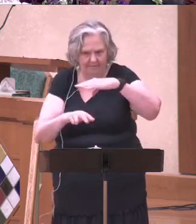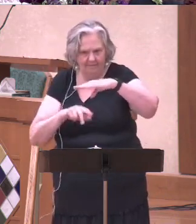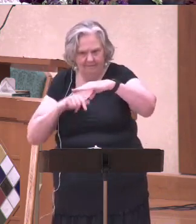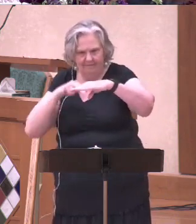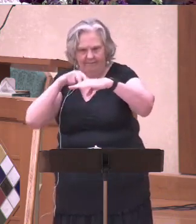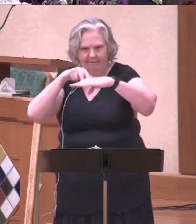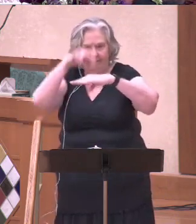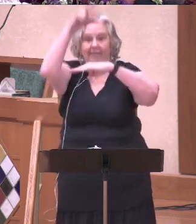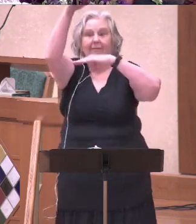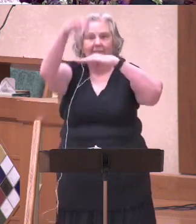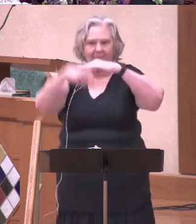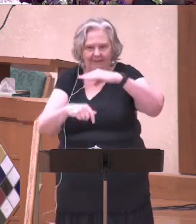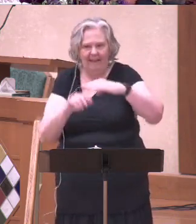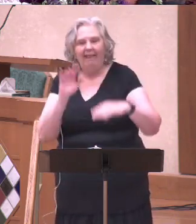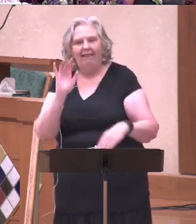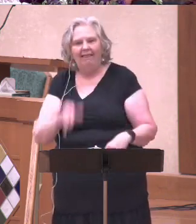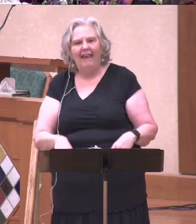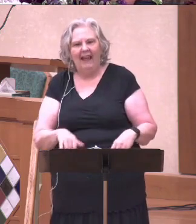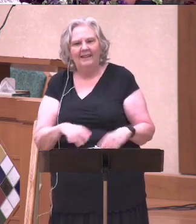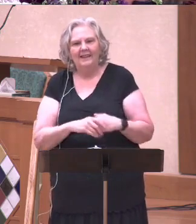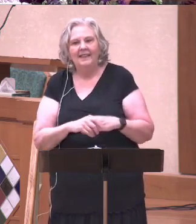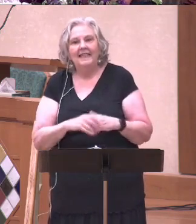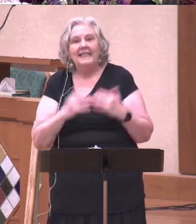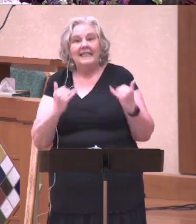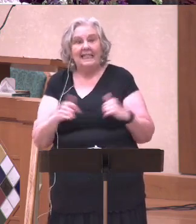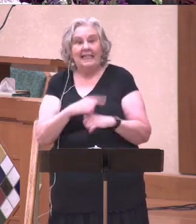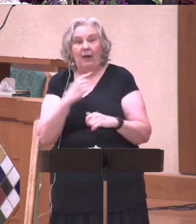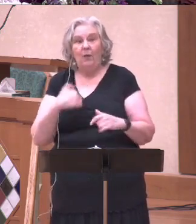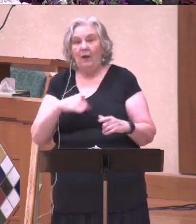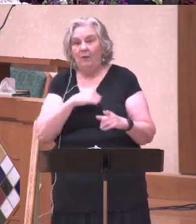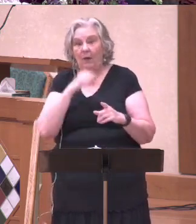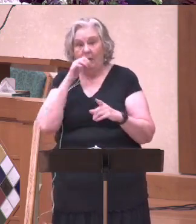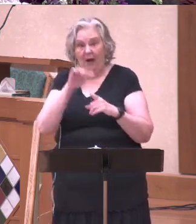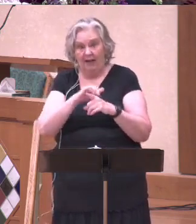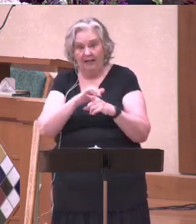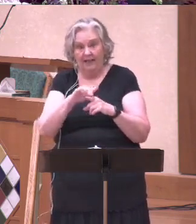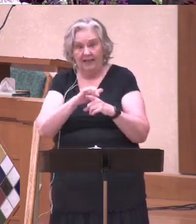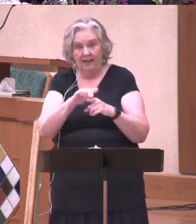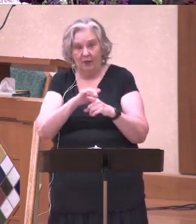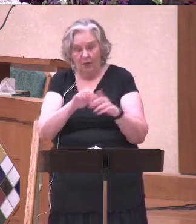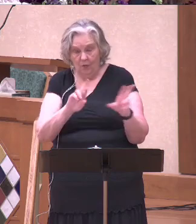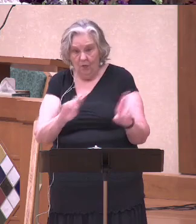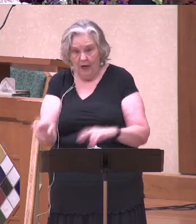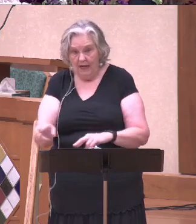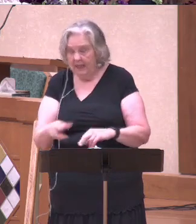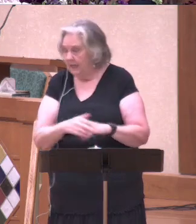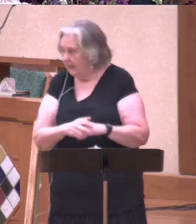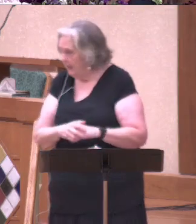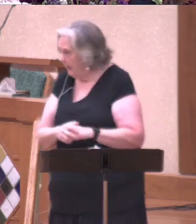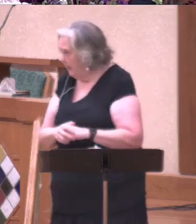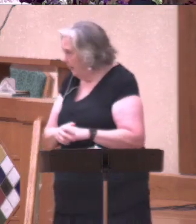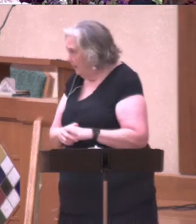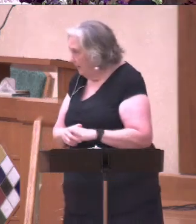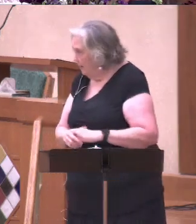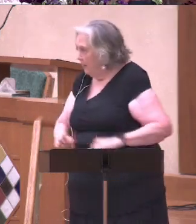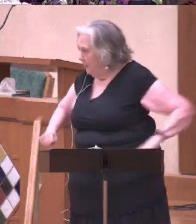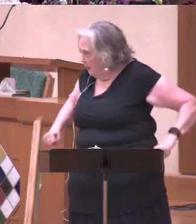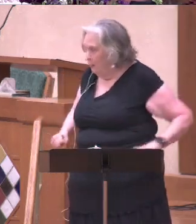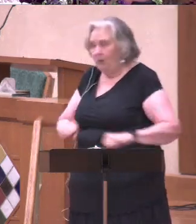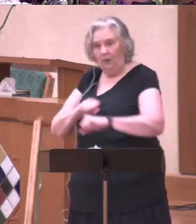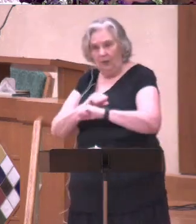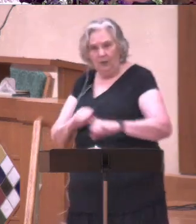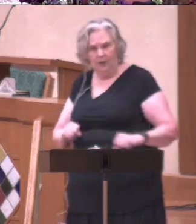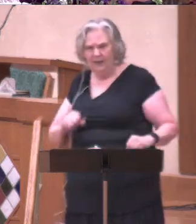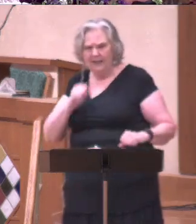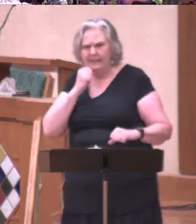Good. Well, that's great because today we're going to practice our hurdling, okay? So are you ready? Are you all ready to go here for some hurdling? You didn't